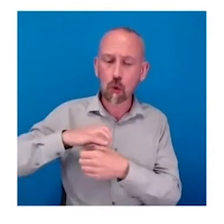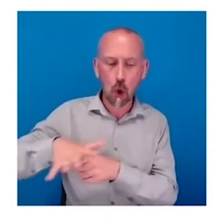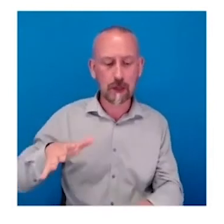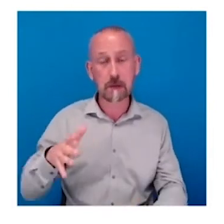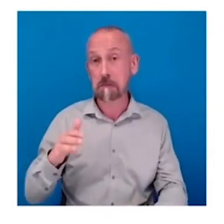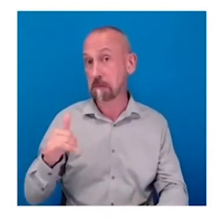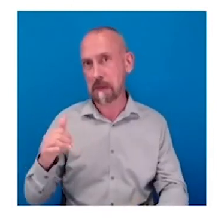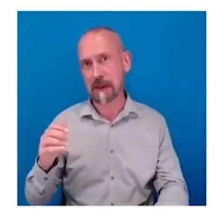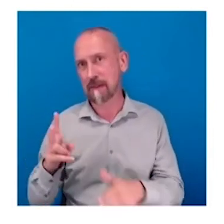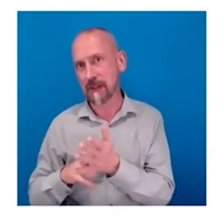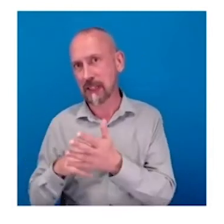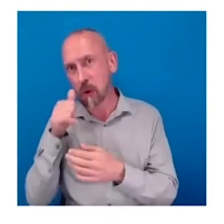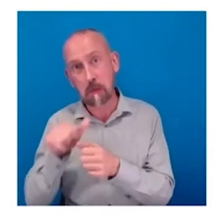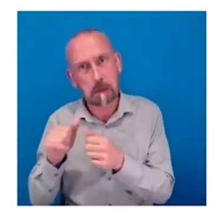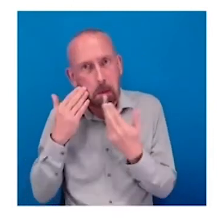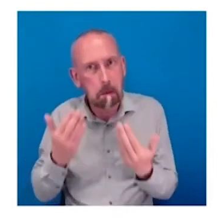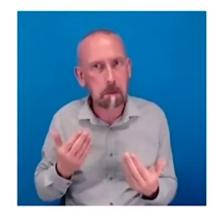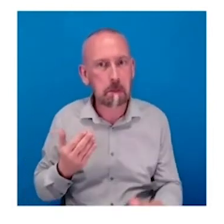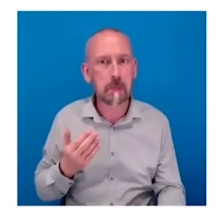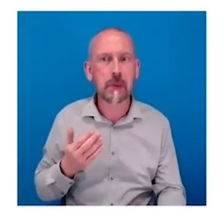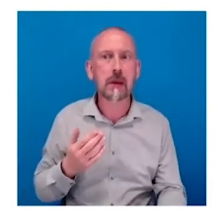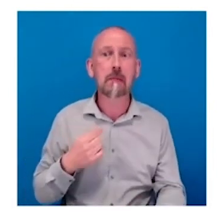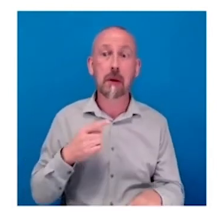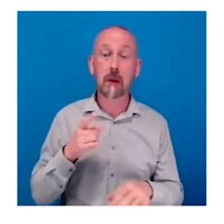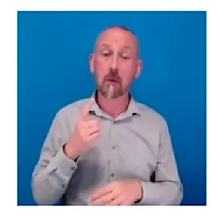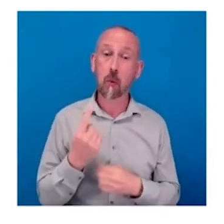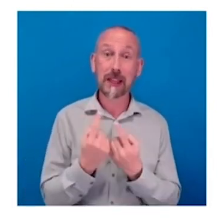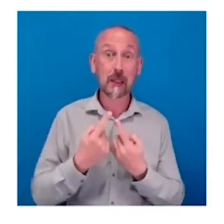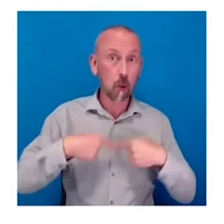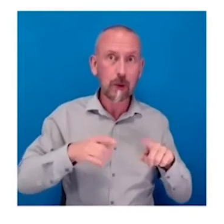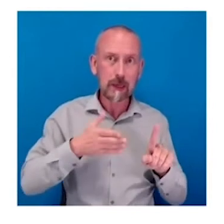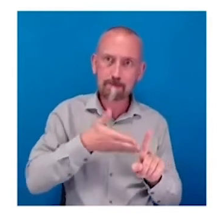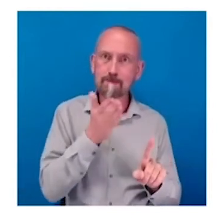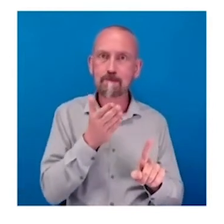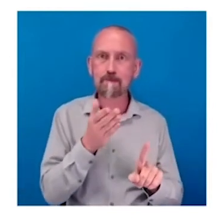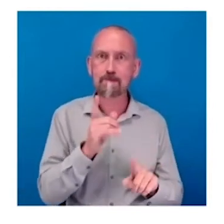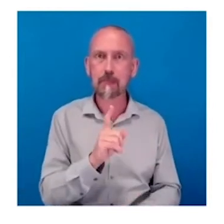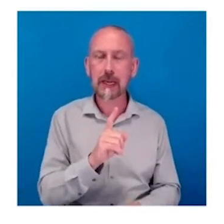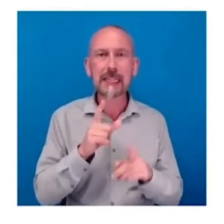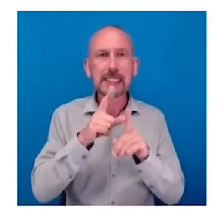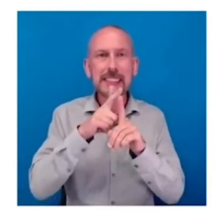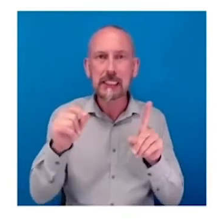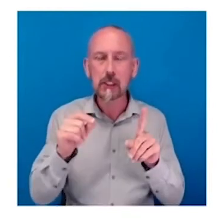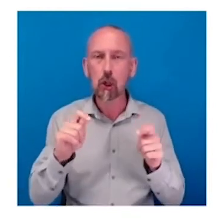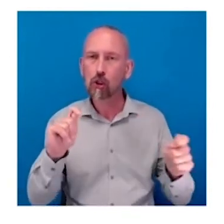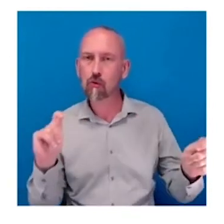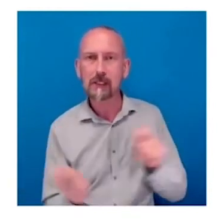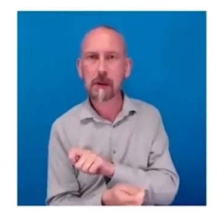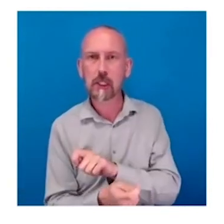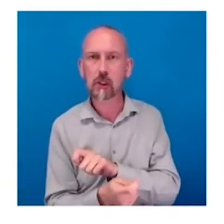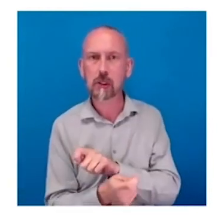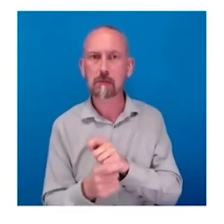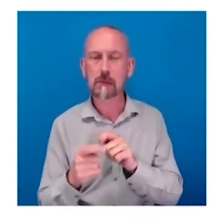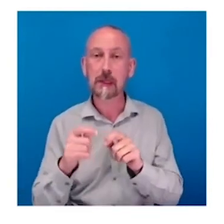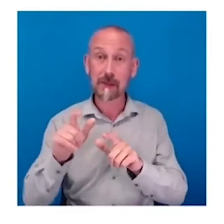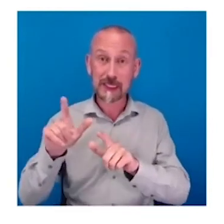one thing that I do want to say that we know is happening is that the digital transformation of cities and of society, but certainly of cities that